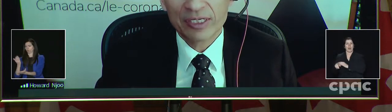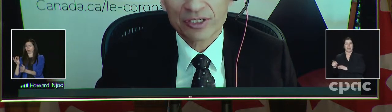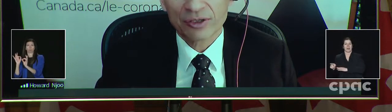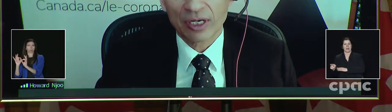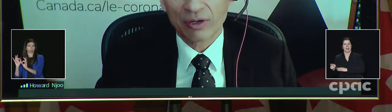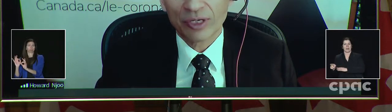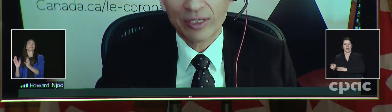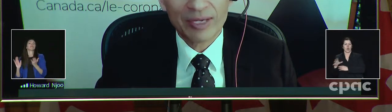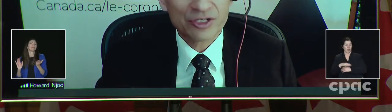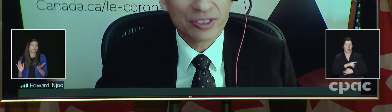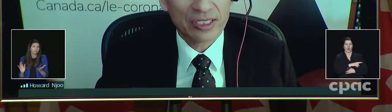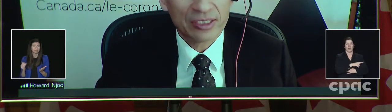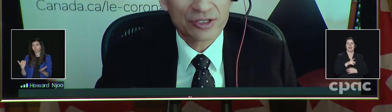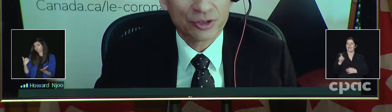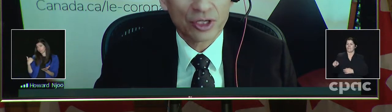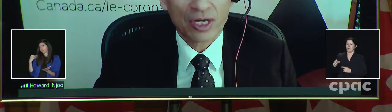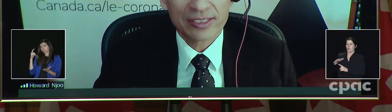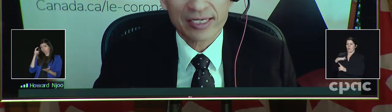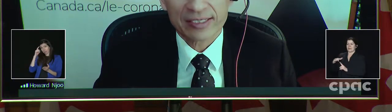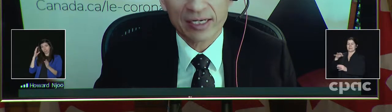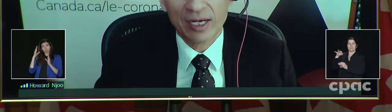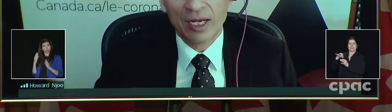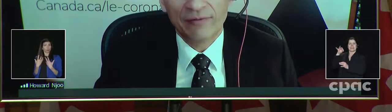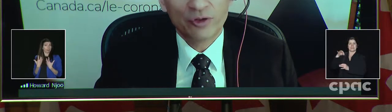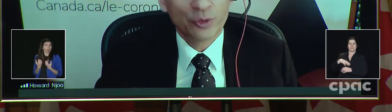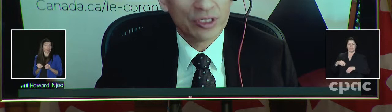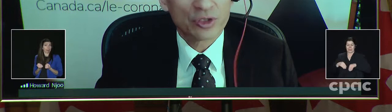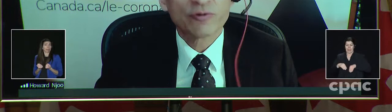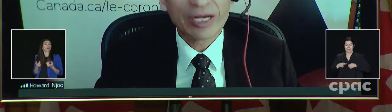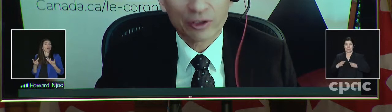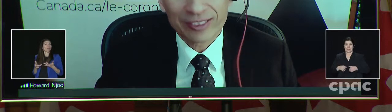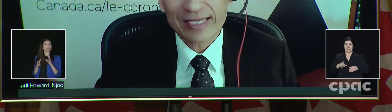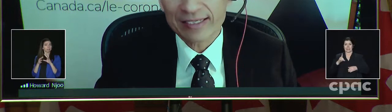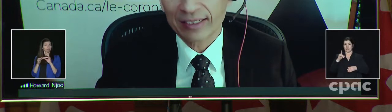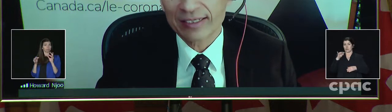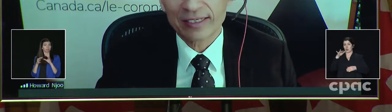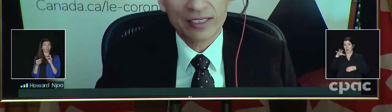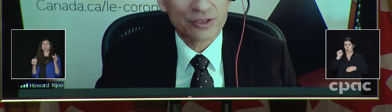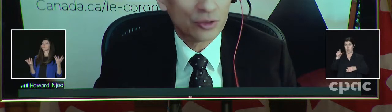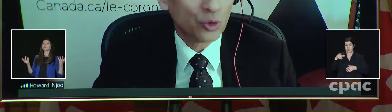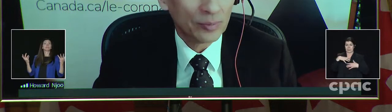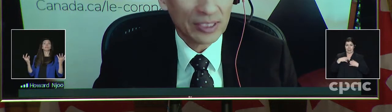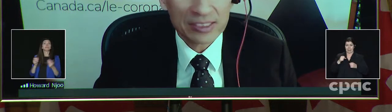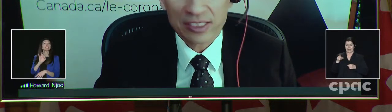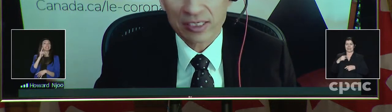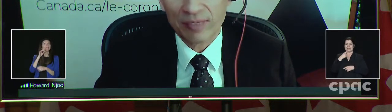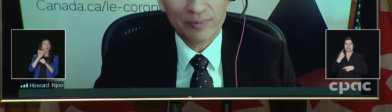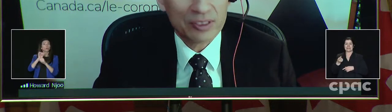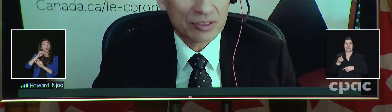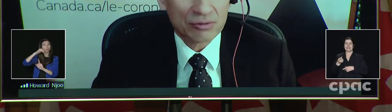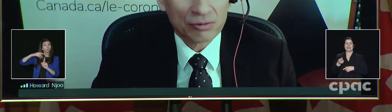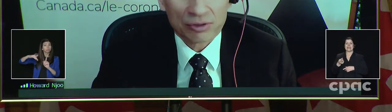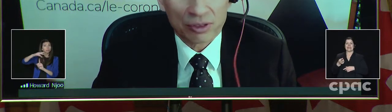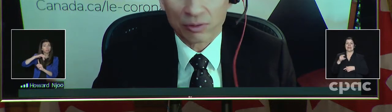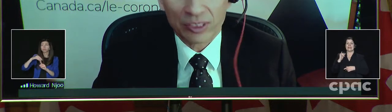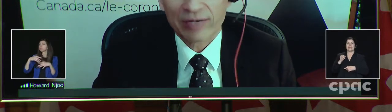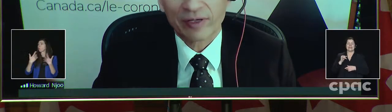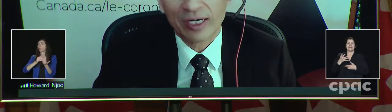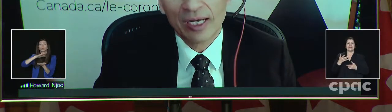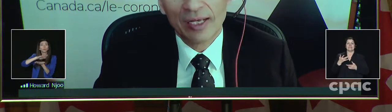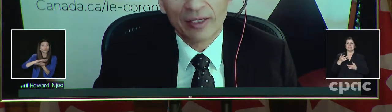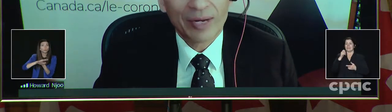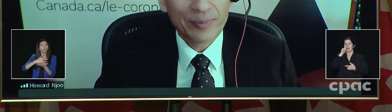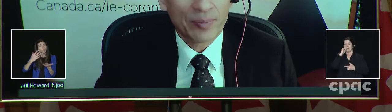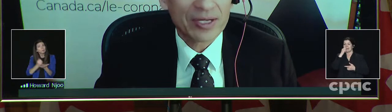the minister already mentioned that in certain contexts, if you're doing a sort of regular testing, let's say in certain workplaces, maybe in schools or